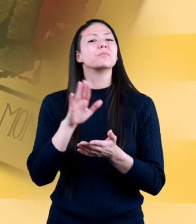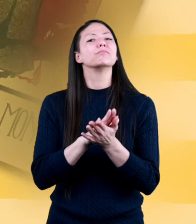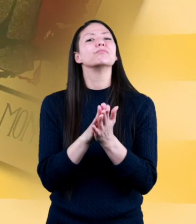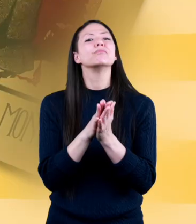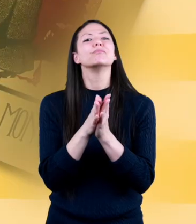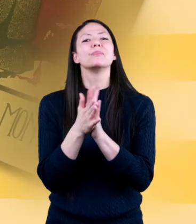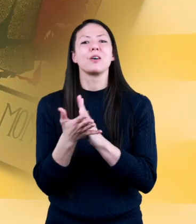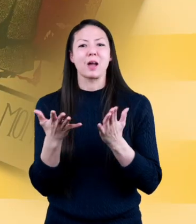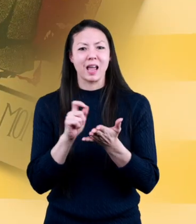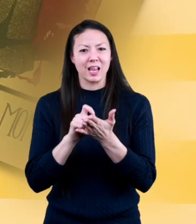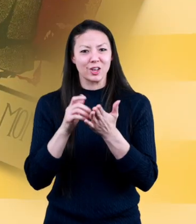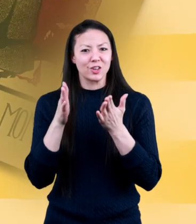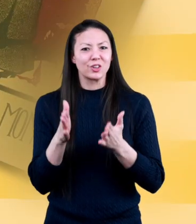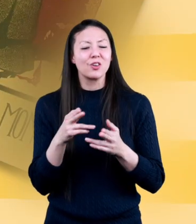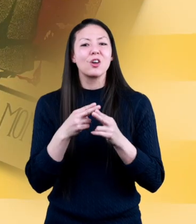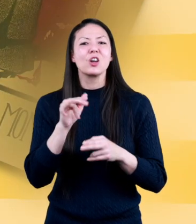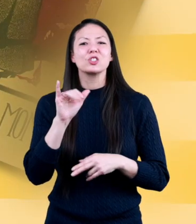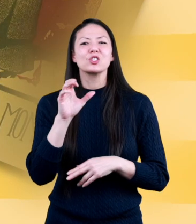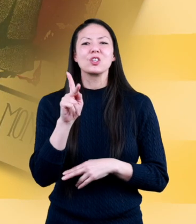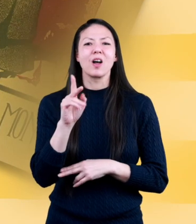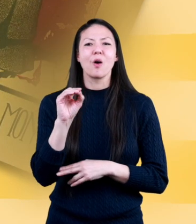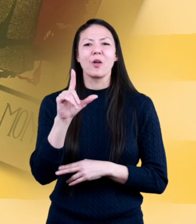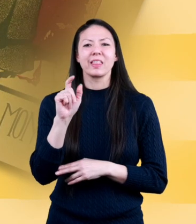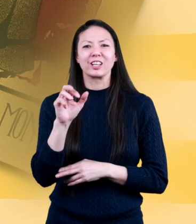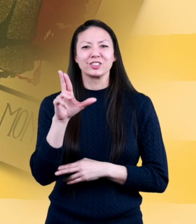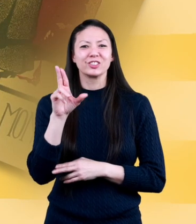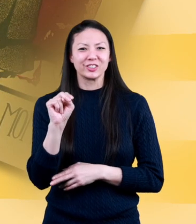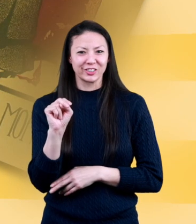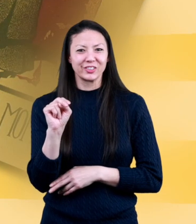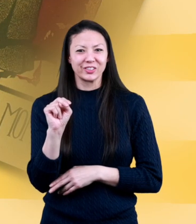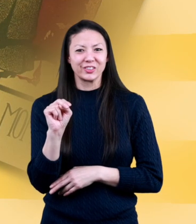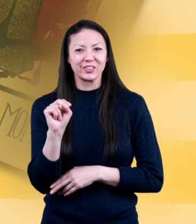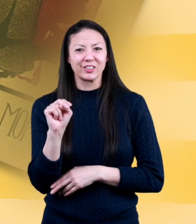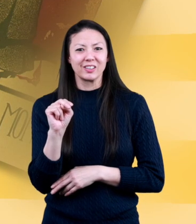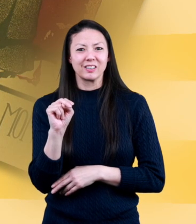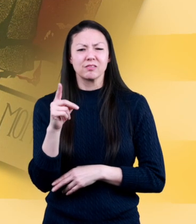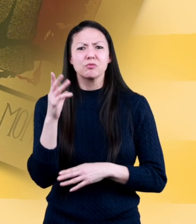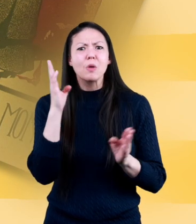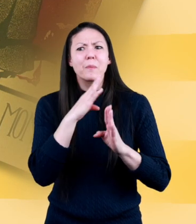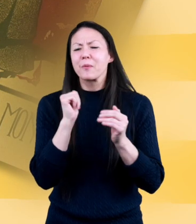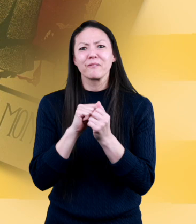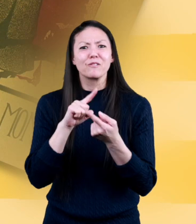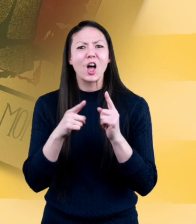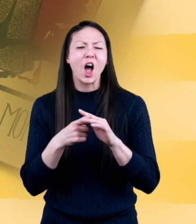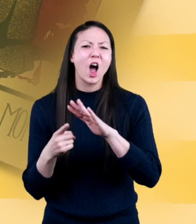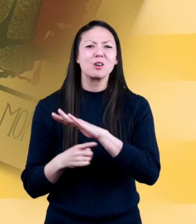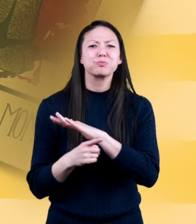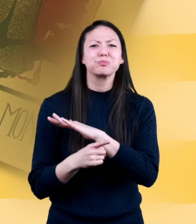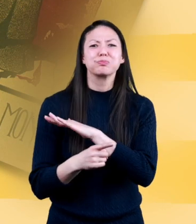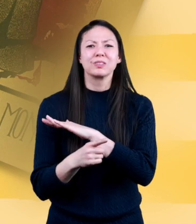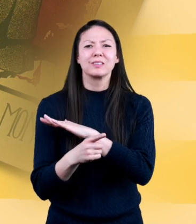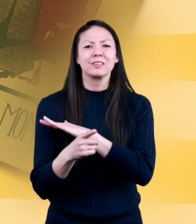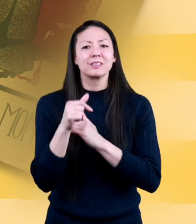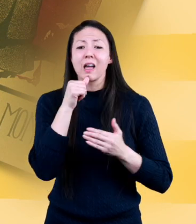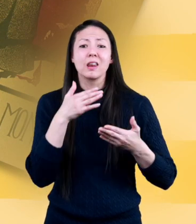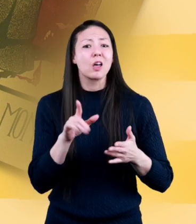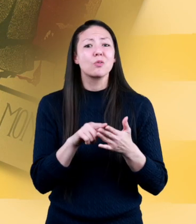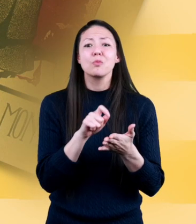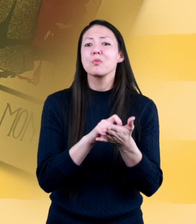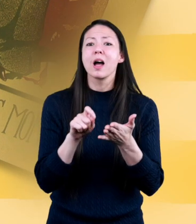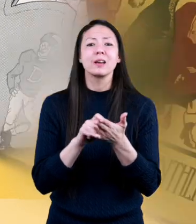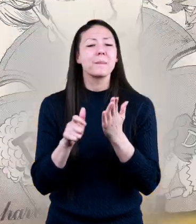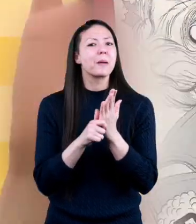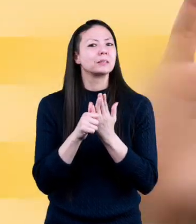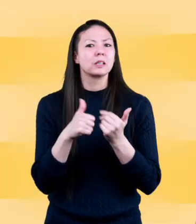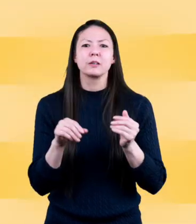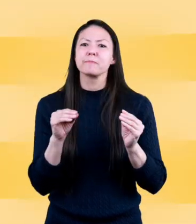the editor of a funny magazine called The Jack-o'-lantern. After getting into some trouble with his friends, he wasn't